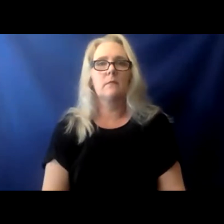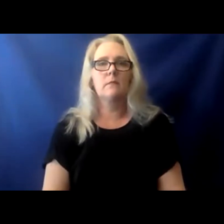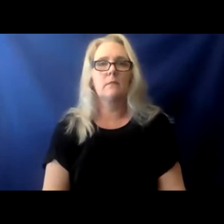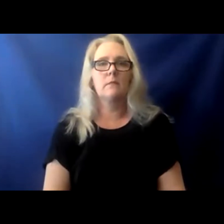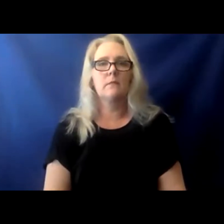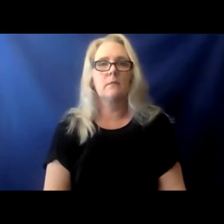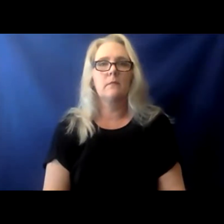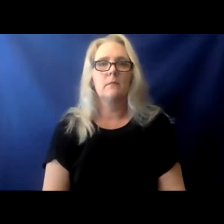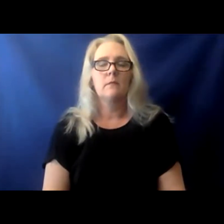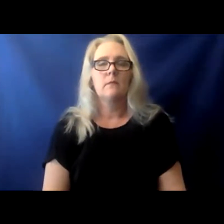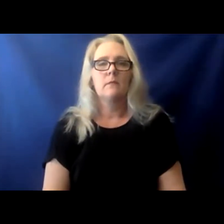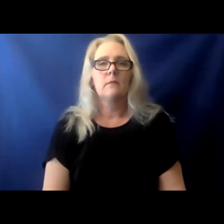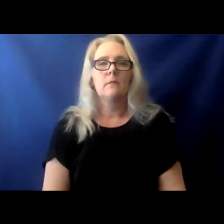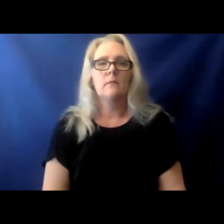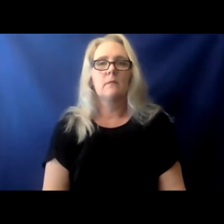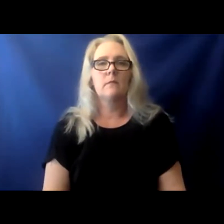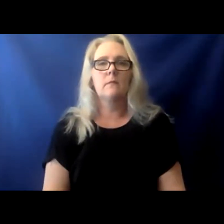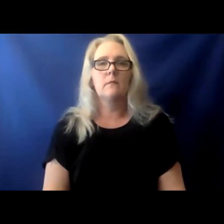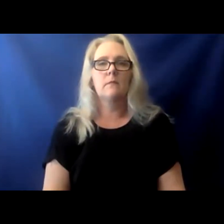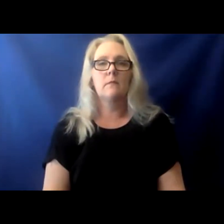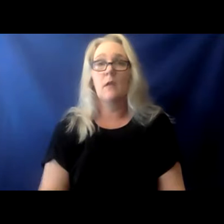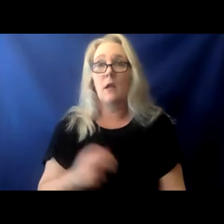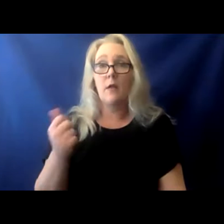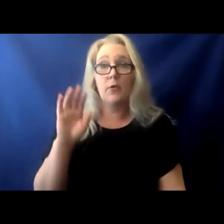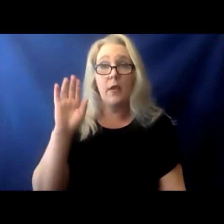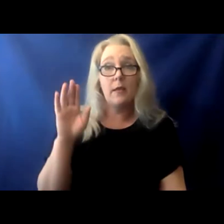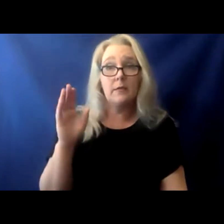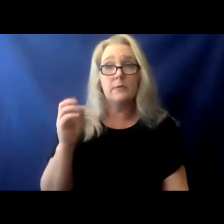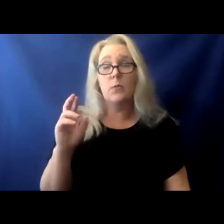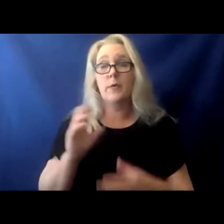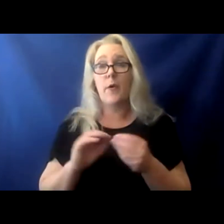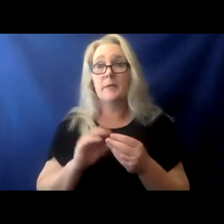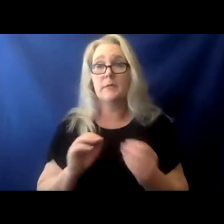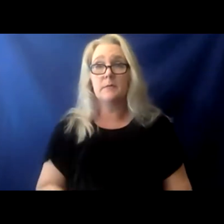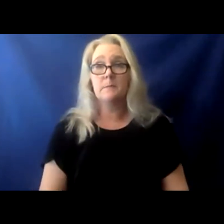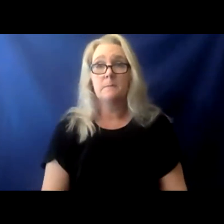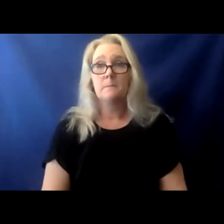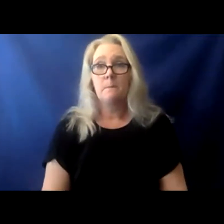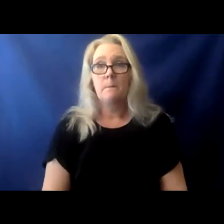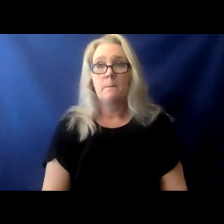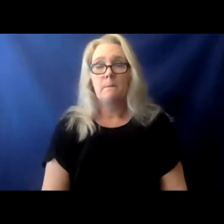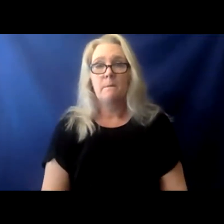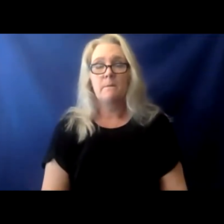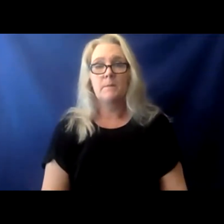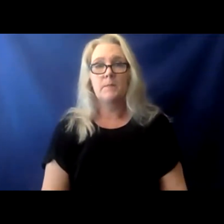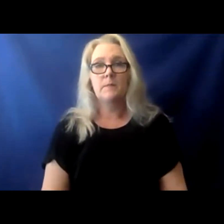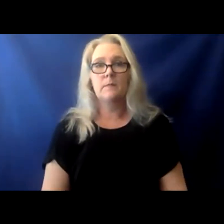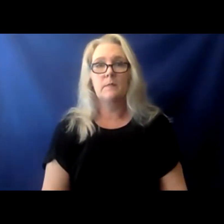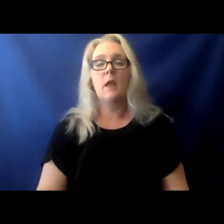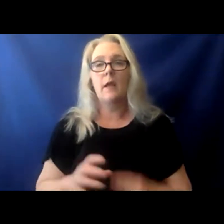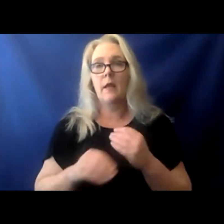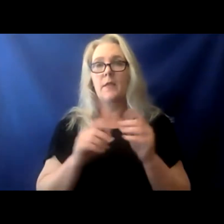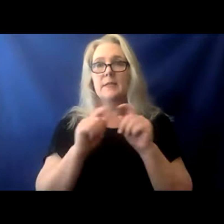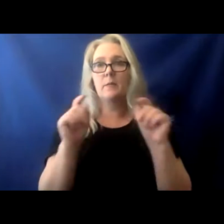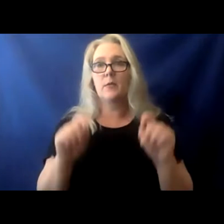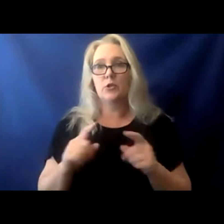Other hands or comments? I captured both of those pieces, kind of adding that, so not just the template to the presentation, but a template to the review